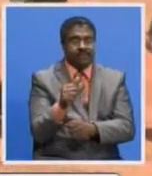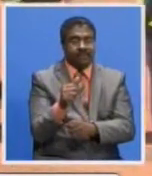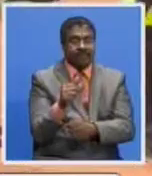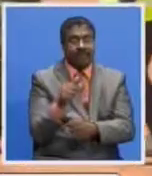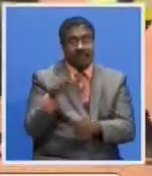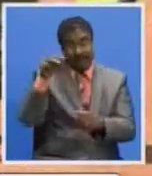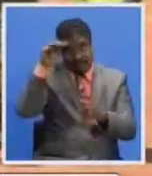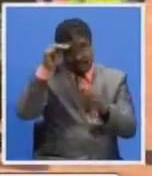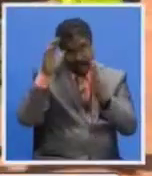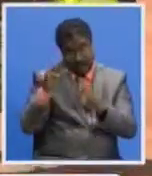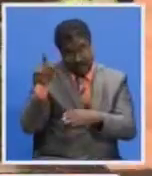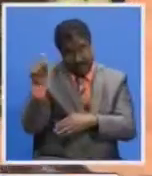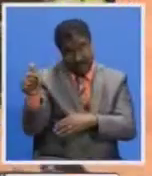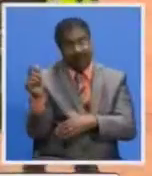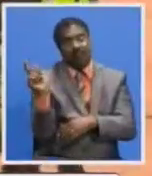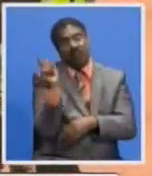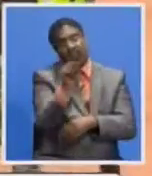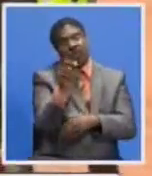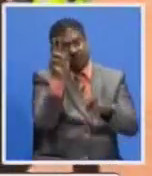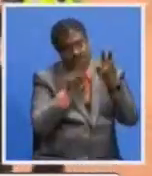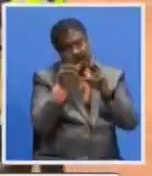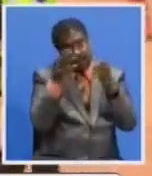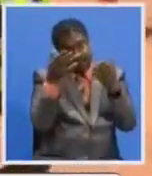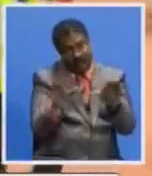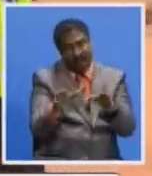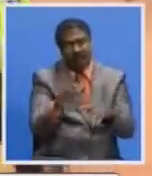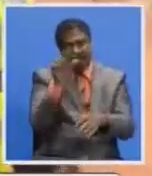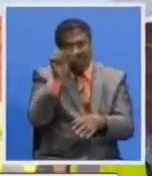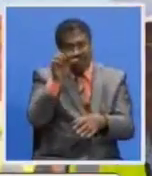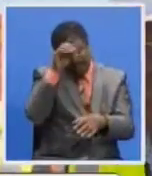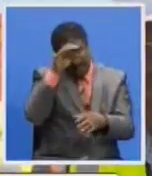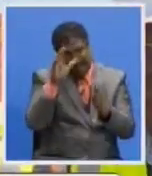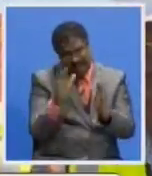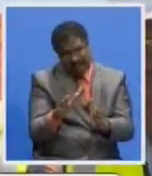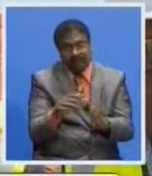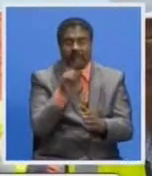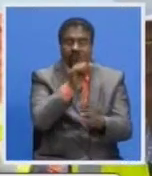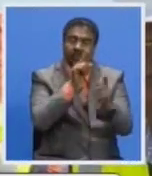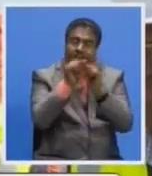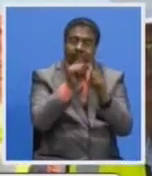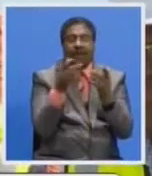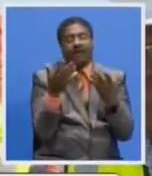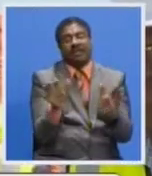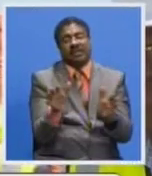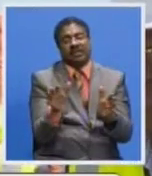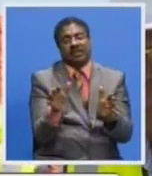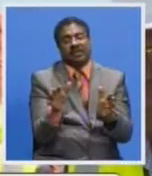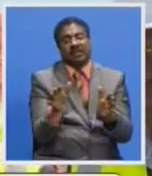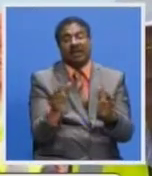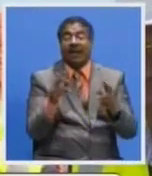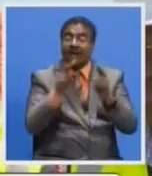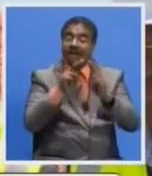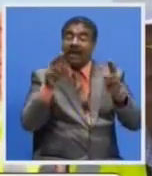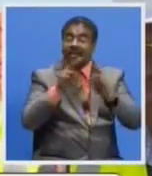the minister visited the sinkhole and interacted with the small-scale miners. To be very clear that we will not allow any